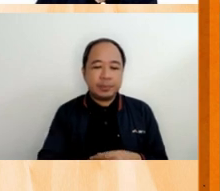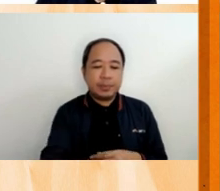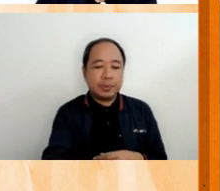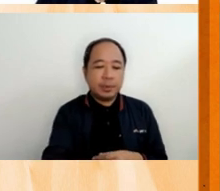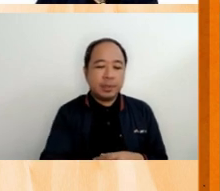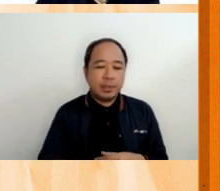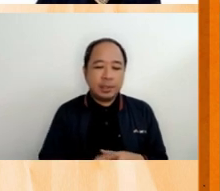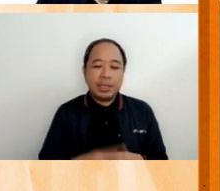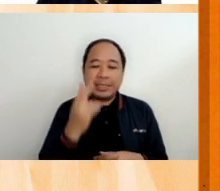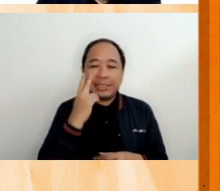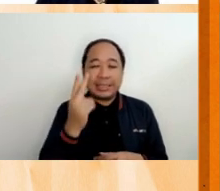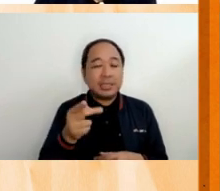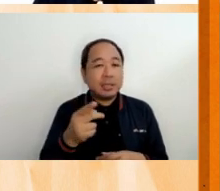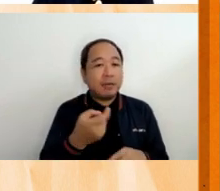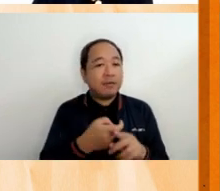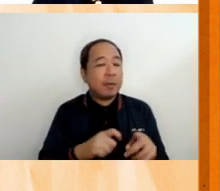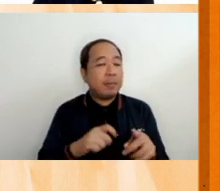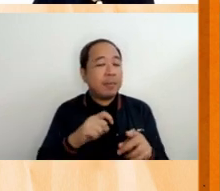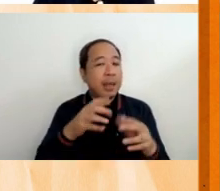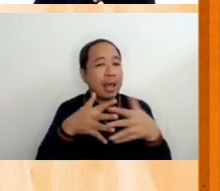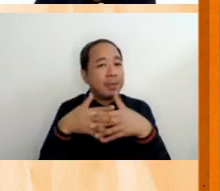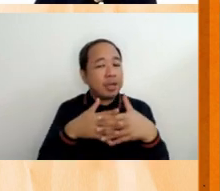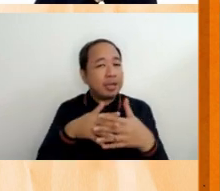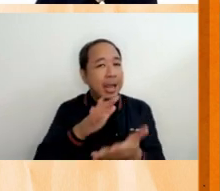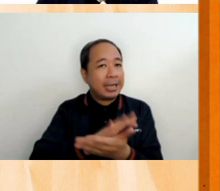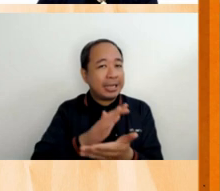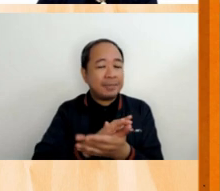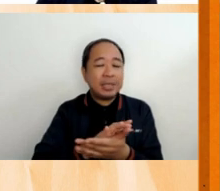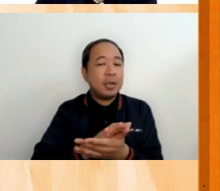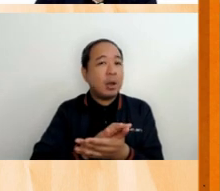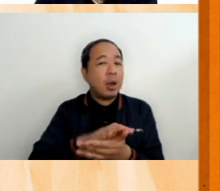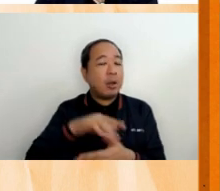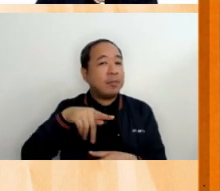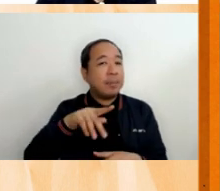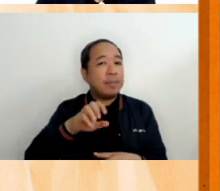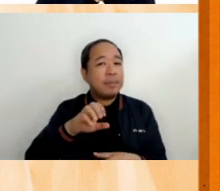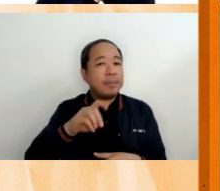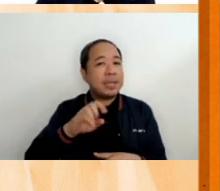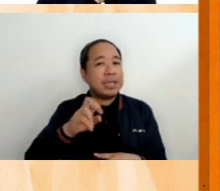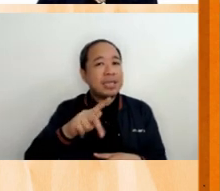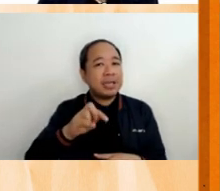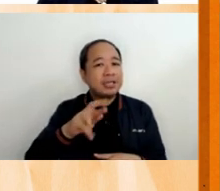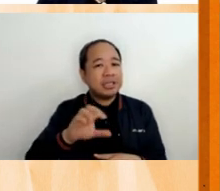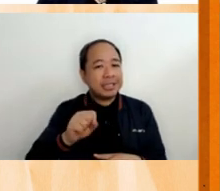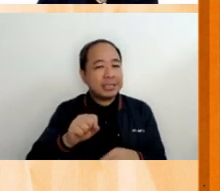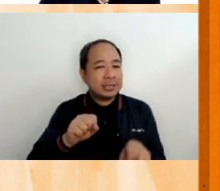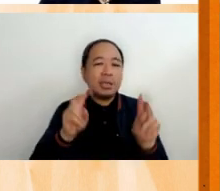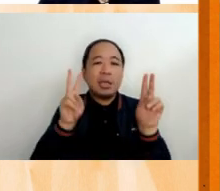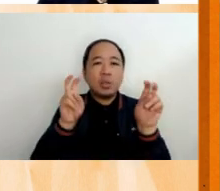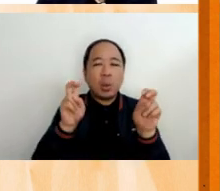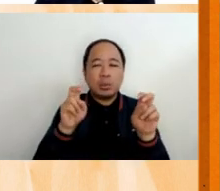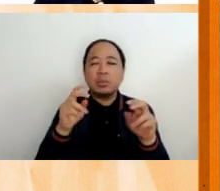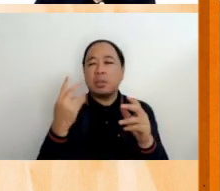Blueprint for Youth Suicide Prevention, which I believe came out a year ago. Probably, yeah, a year